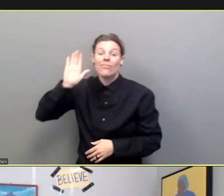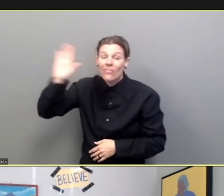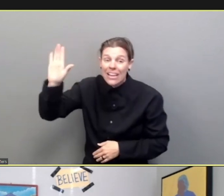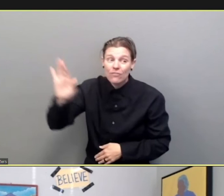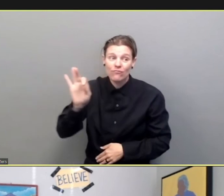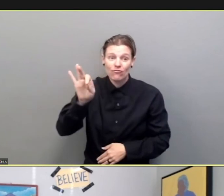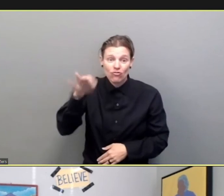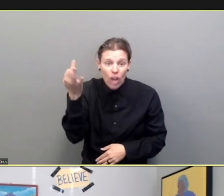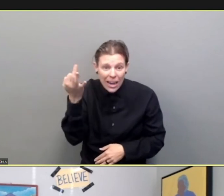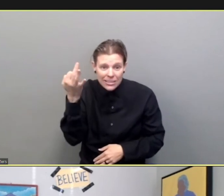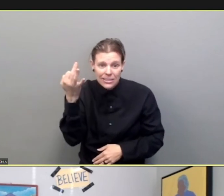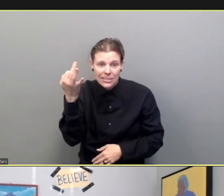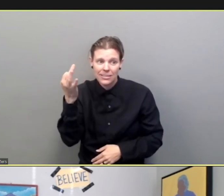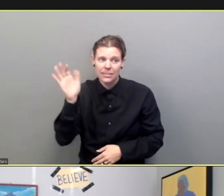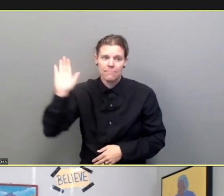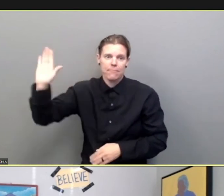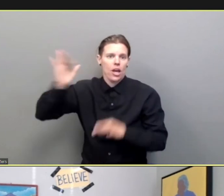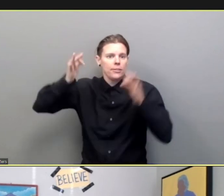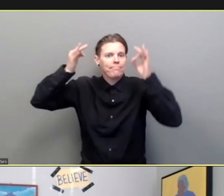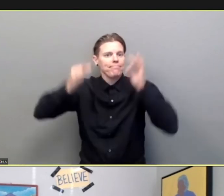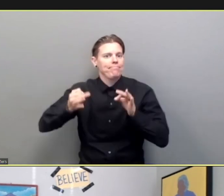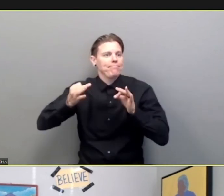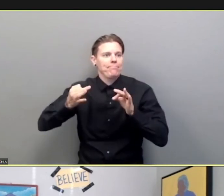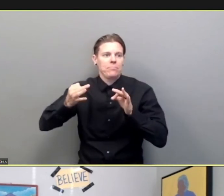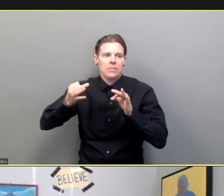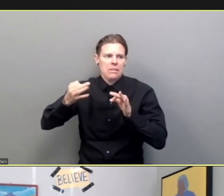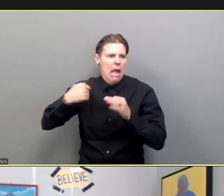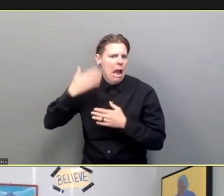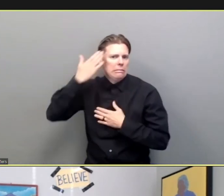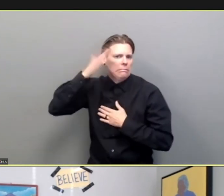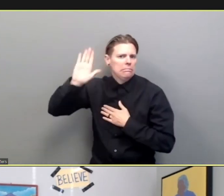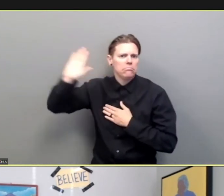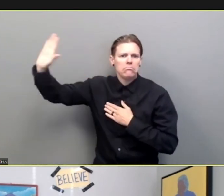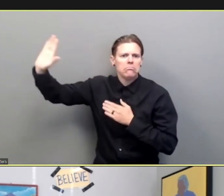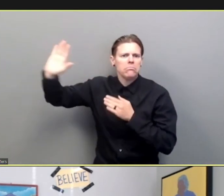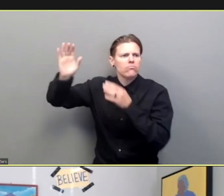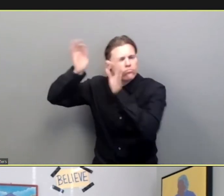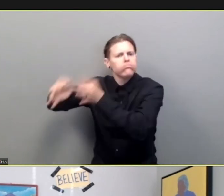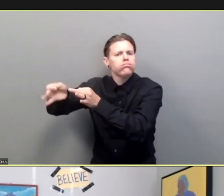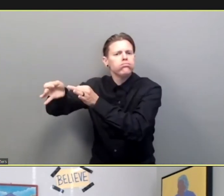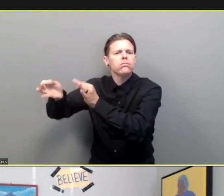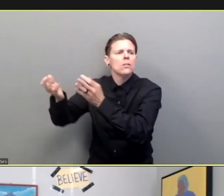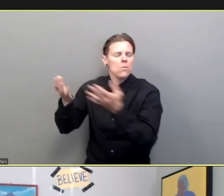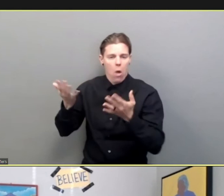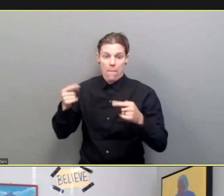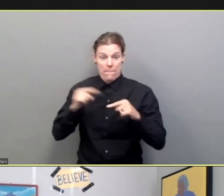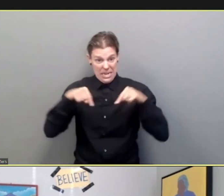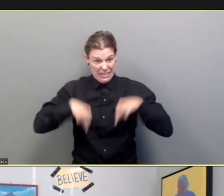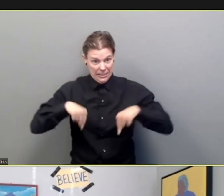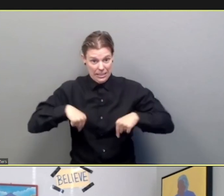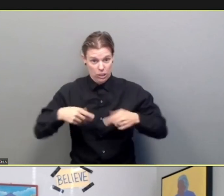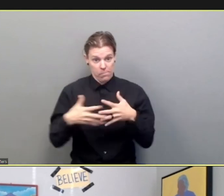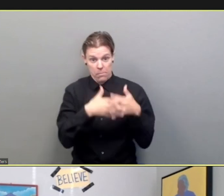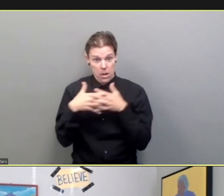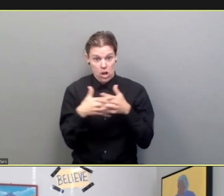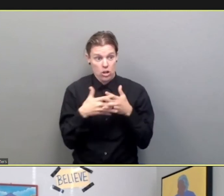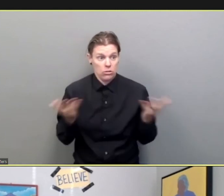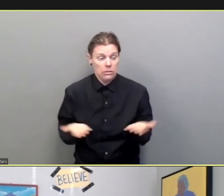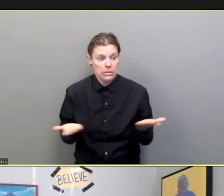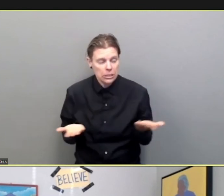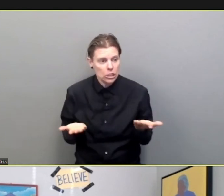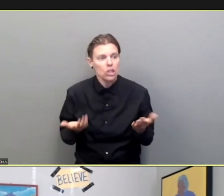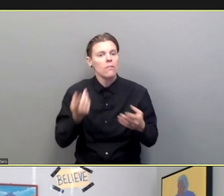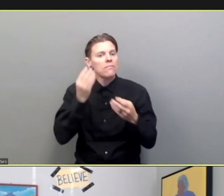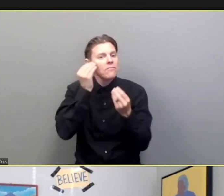do, but I think what we wanted to do was push out information on this to say, hey, this has